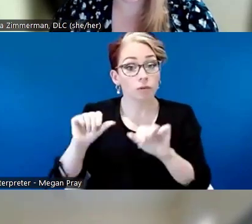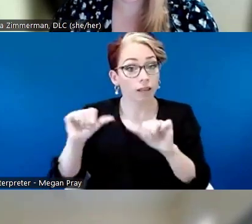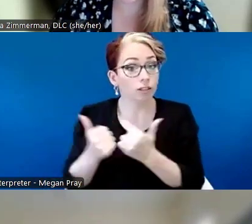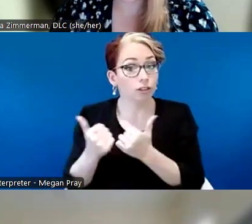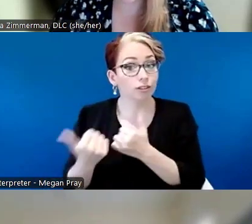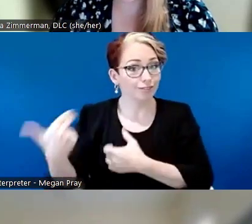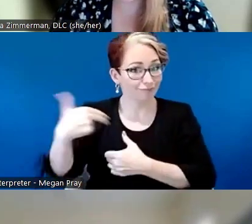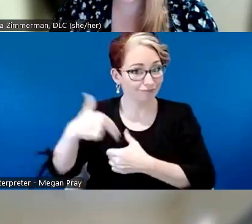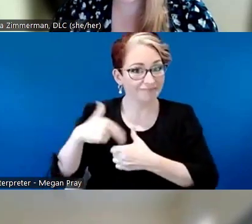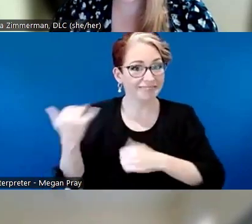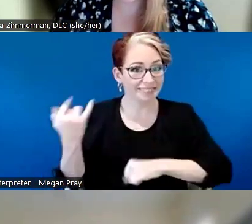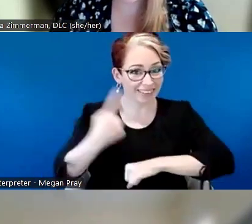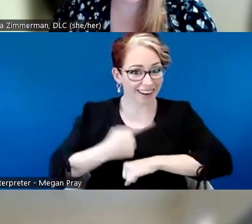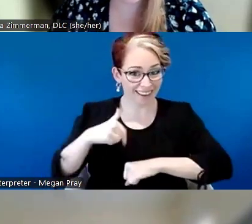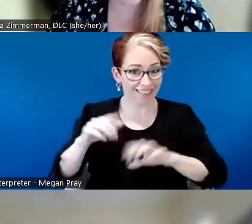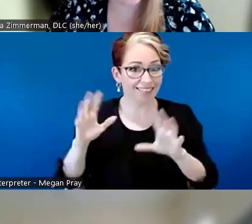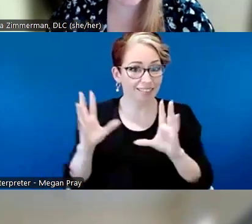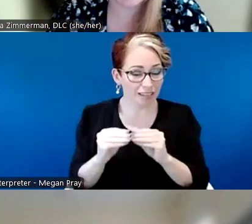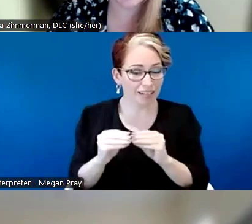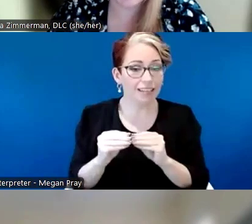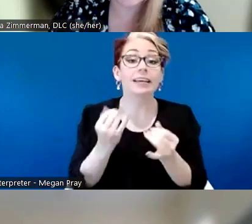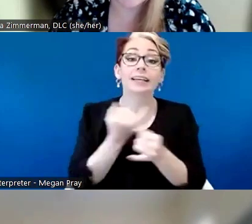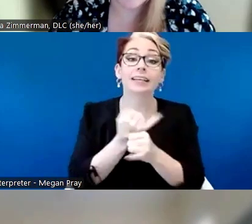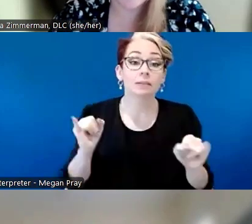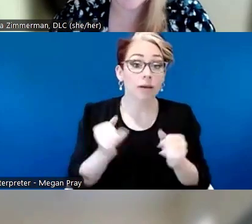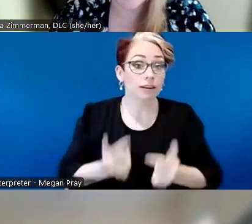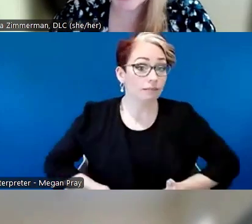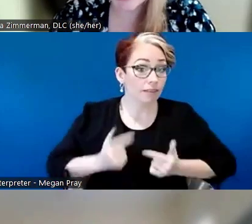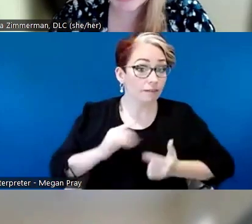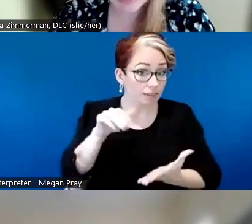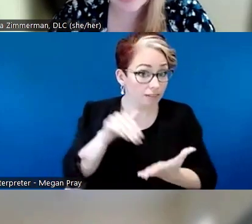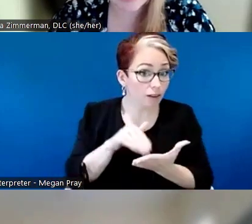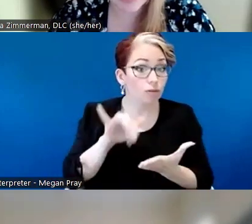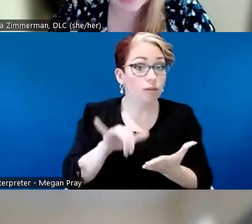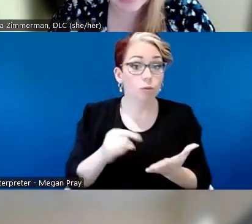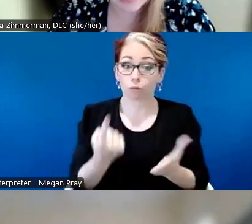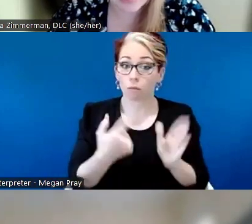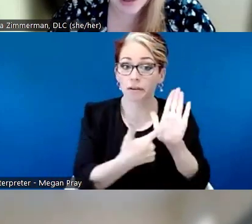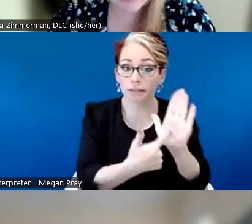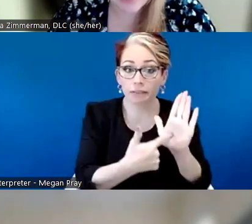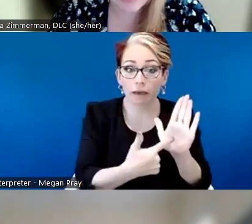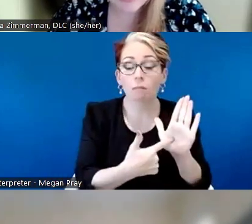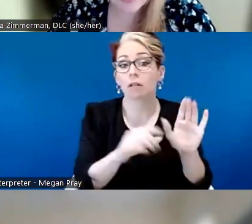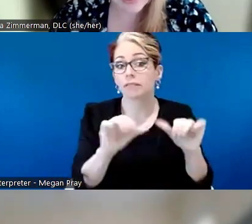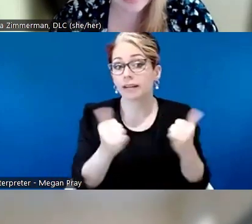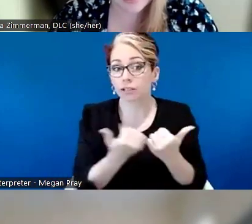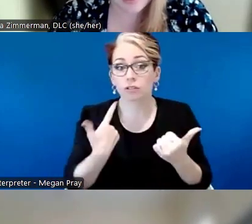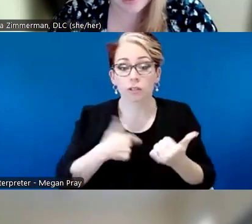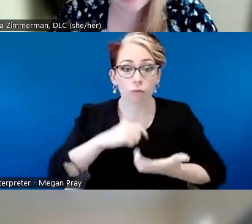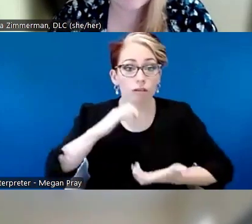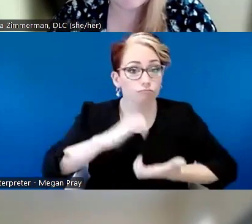including, independent living centers is one example of other agencies that we might collaborate with,